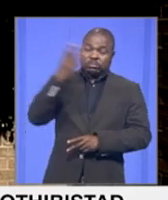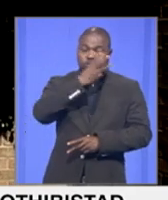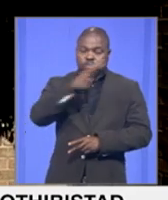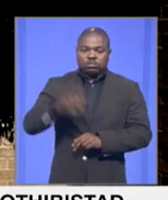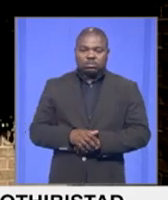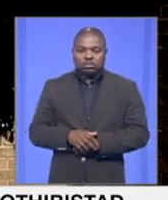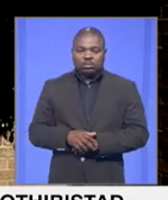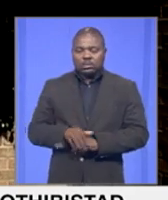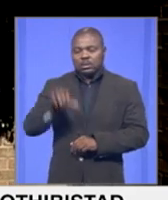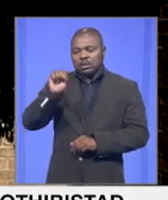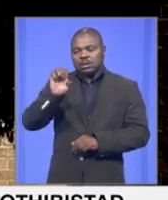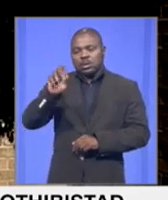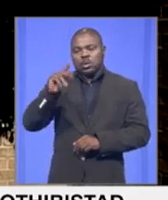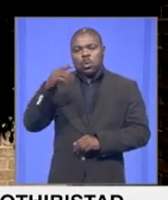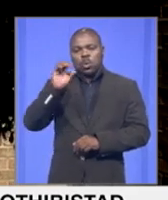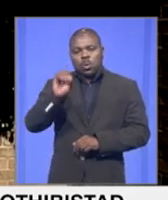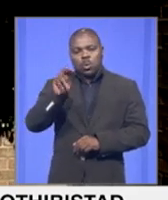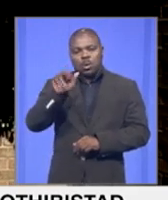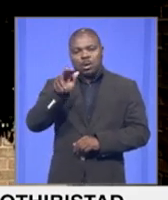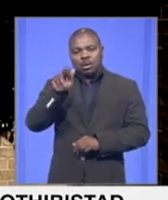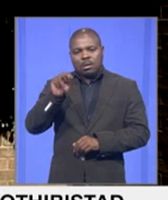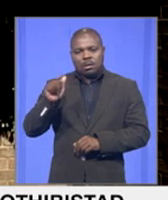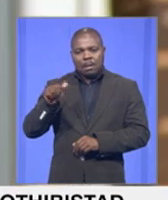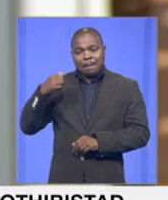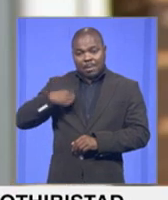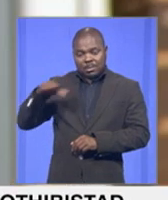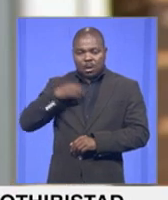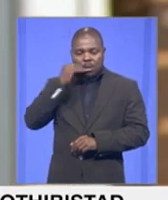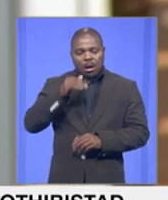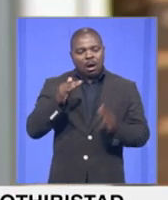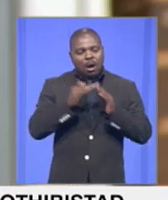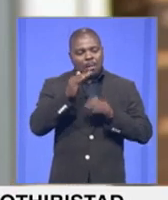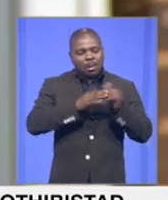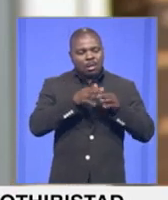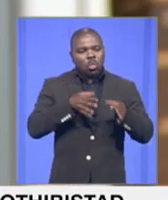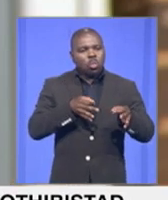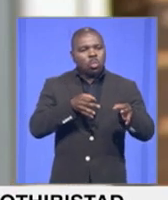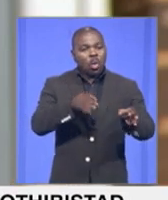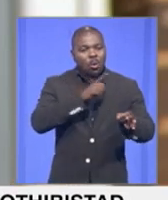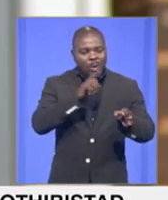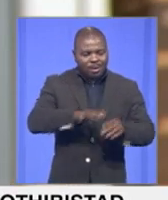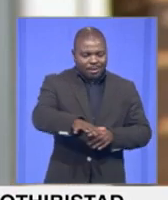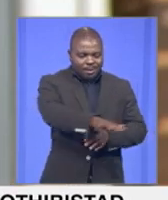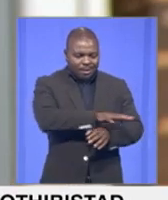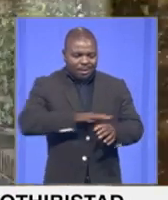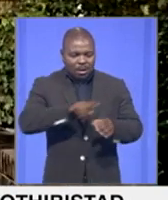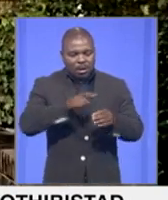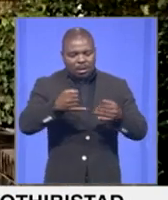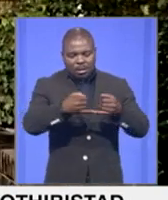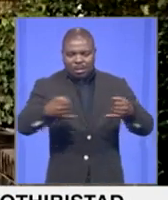wa ga Segonyana wa re tiego ya go agiwa ga ntlo eno go bakilwe ke gore karolo eo a leng mo go yona e paraletse